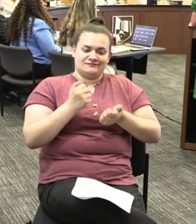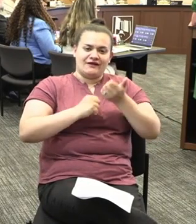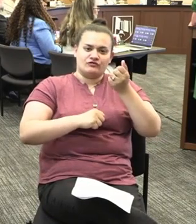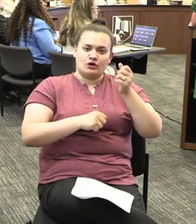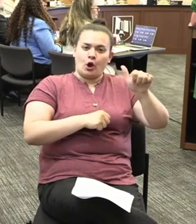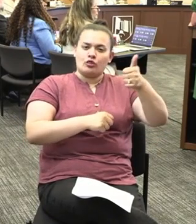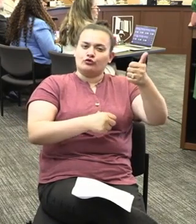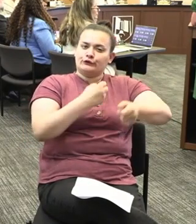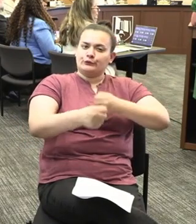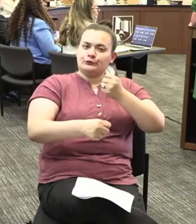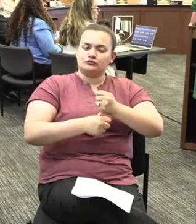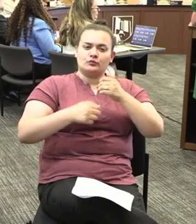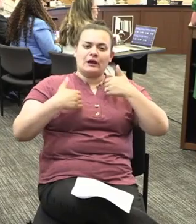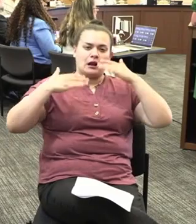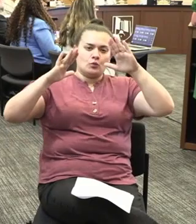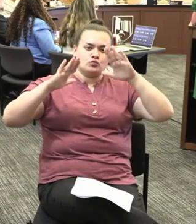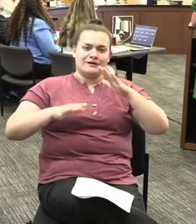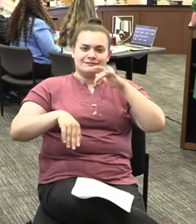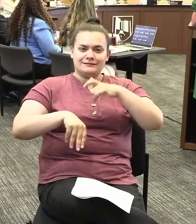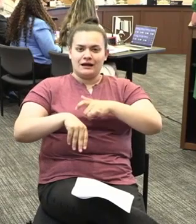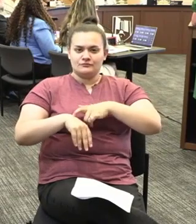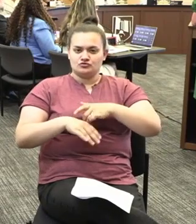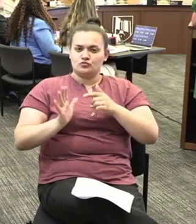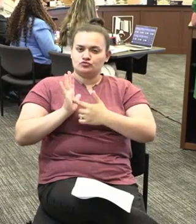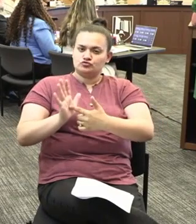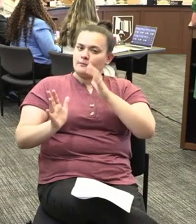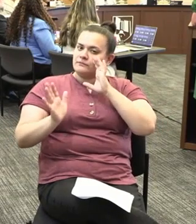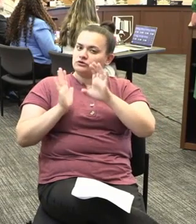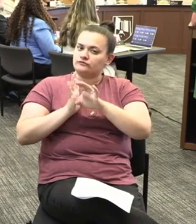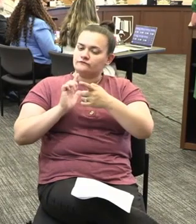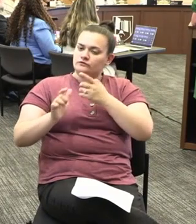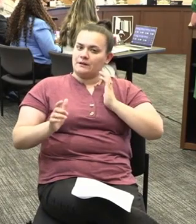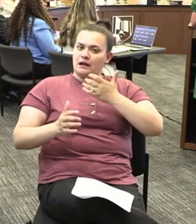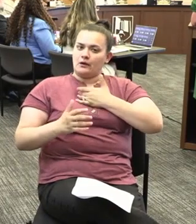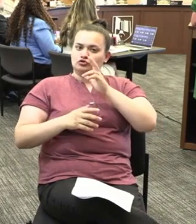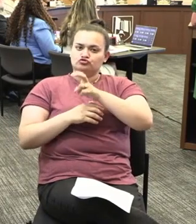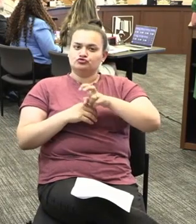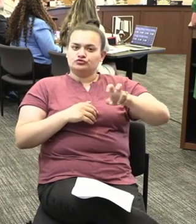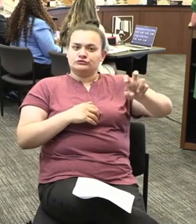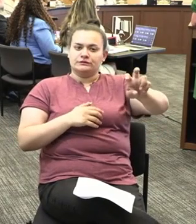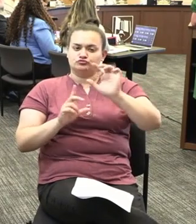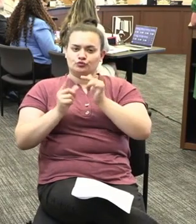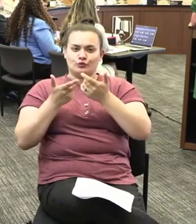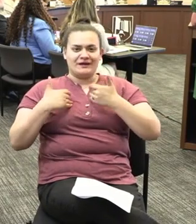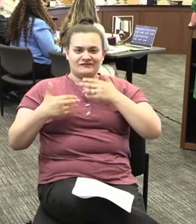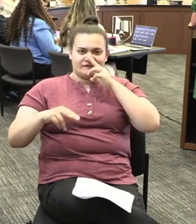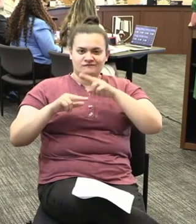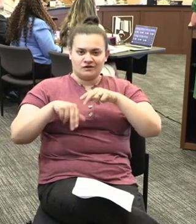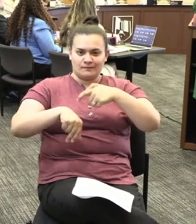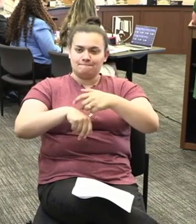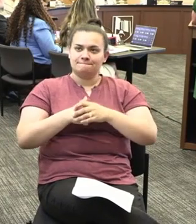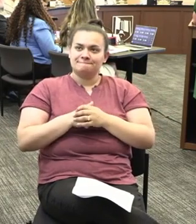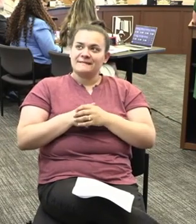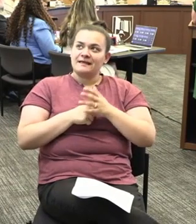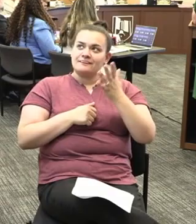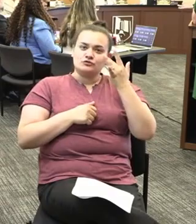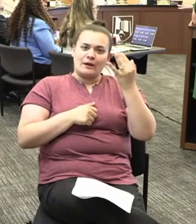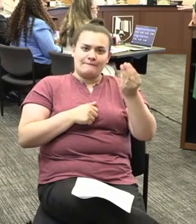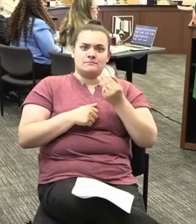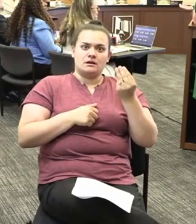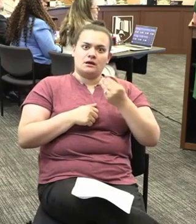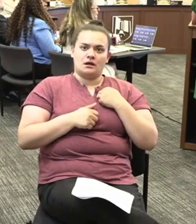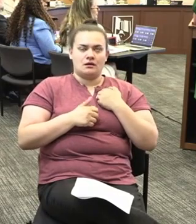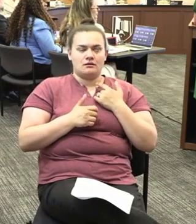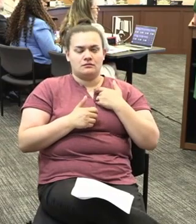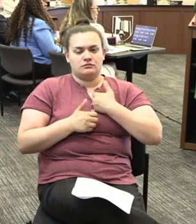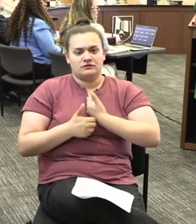had a great time. So I wanted to show some pictures from our trip in our group, having a really great time there. So that's why Monday I had some jet